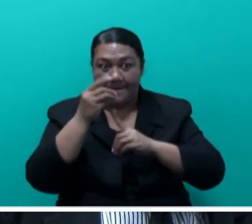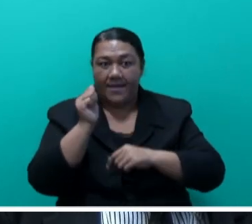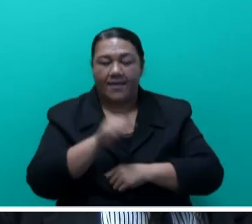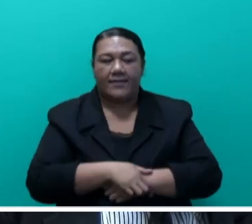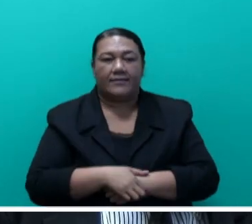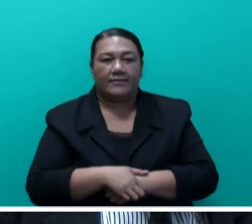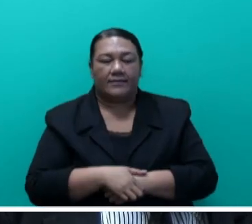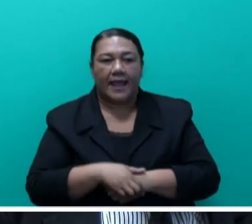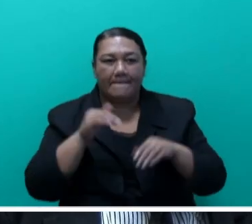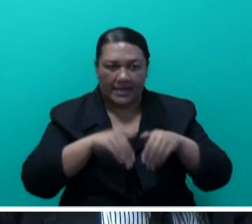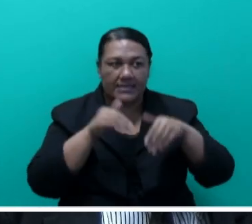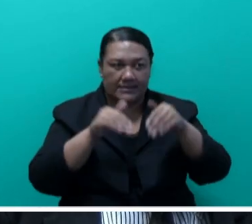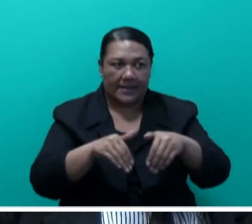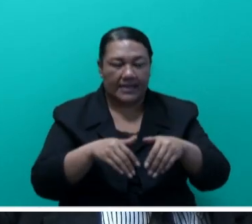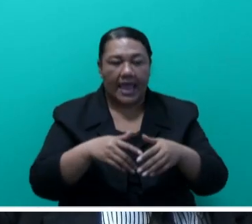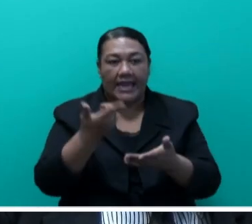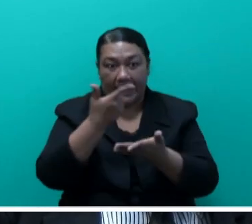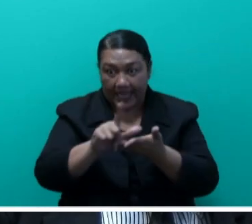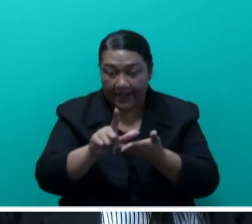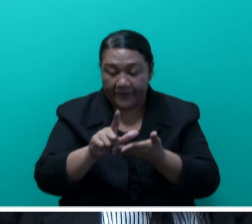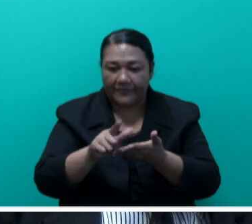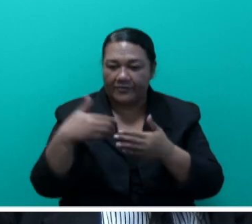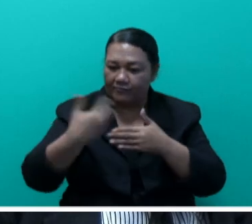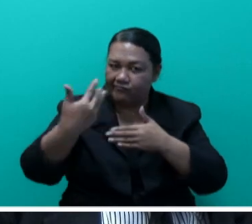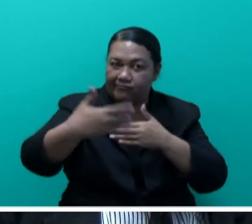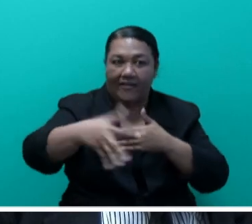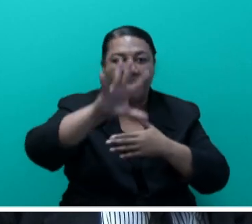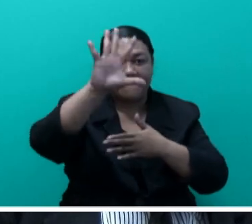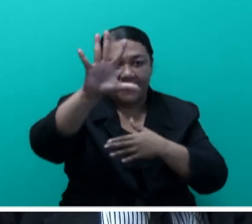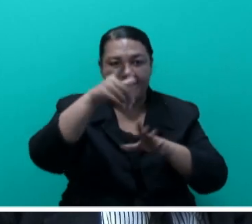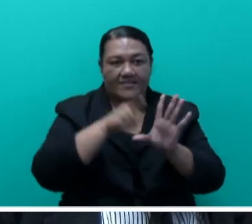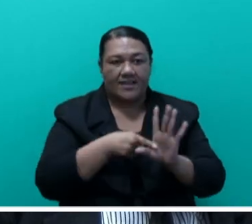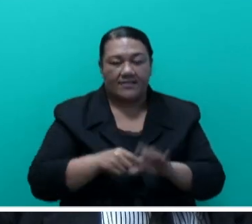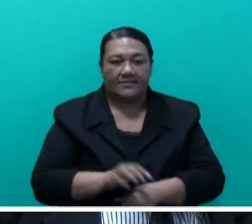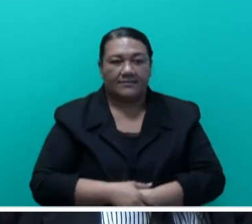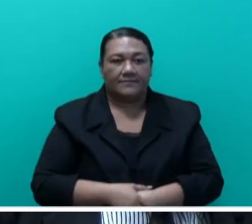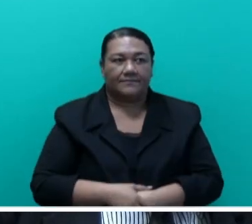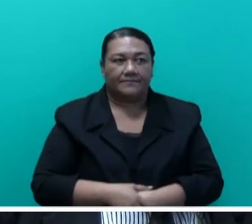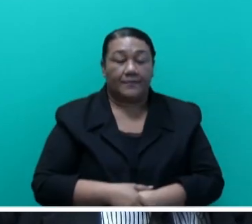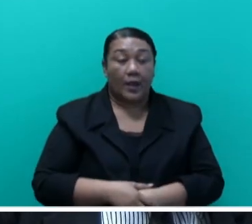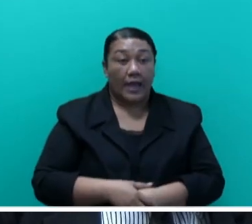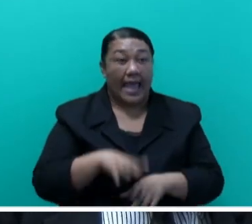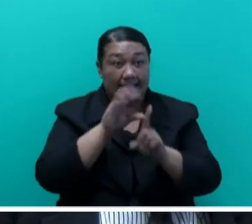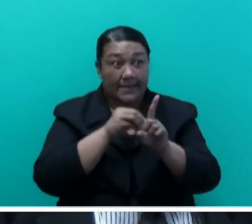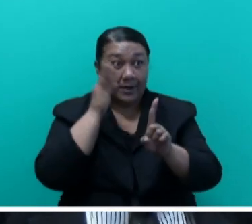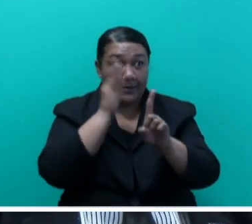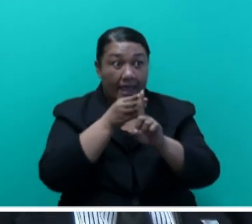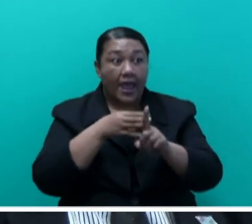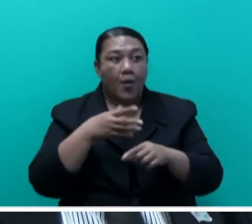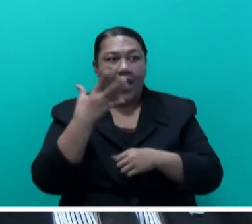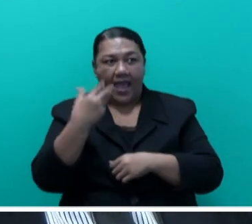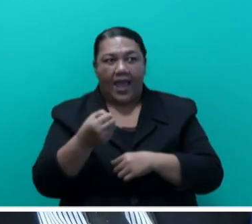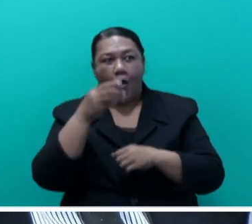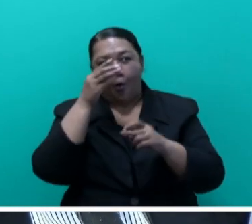rates, and talent development over the next 5 years. For example, we aim to have a new sports facility